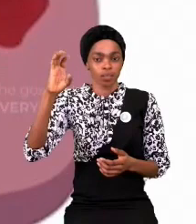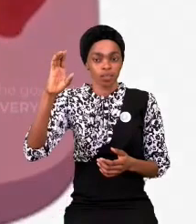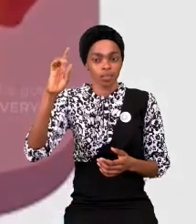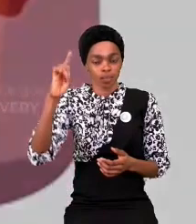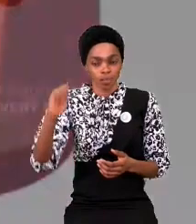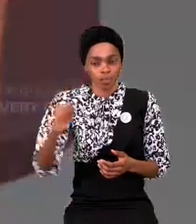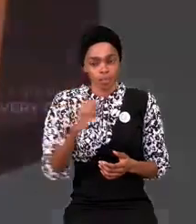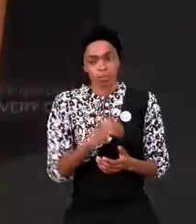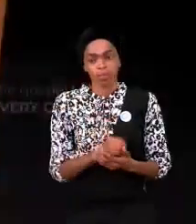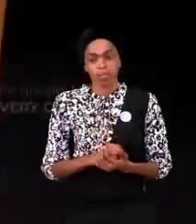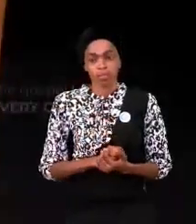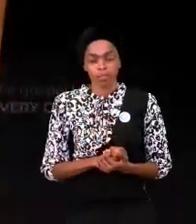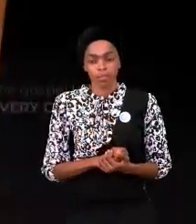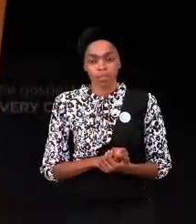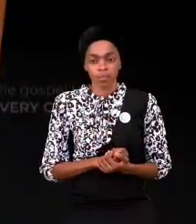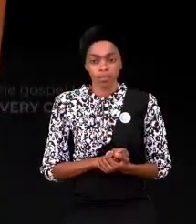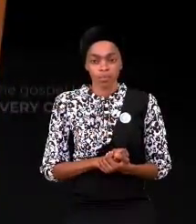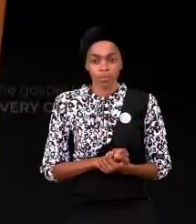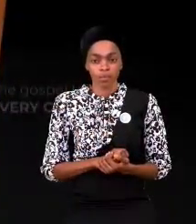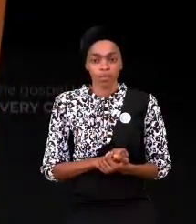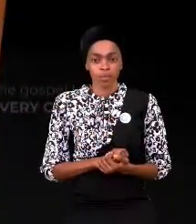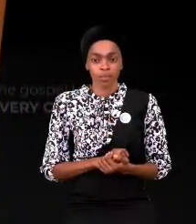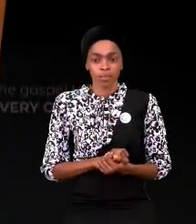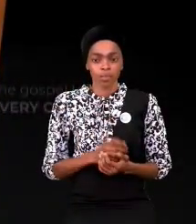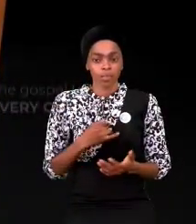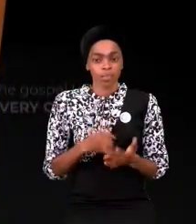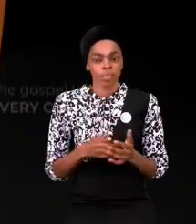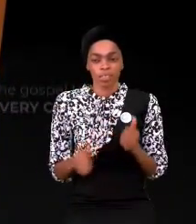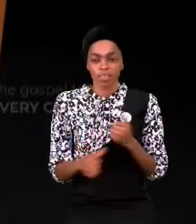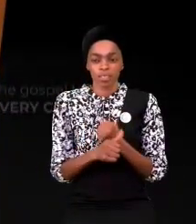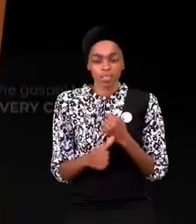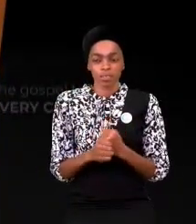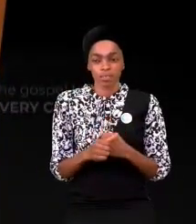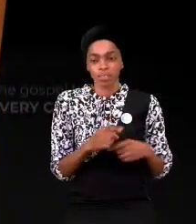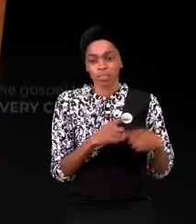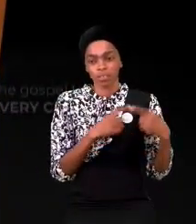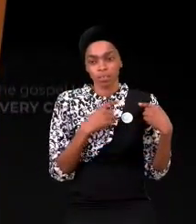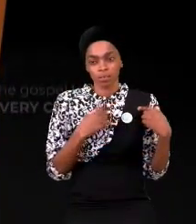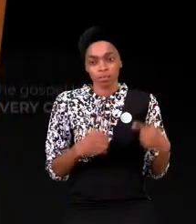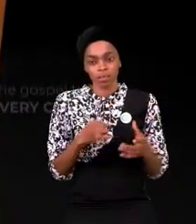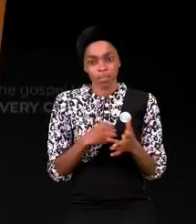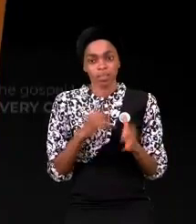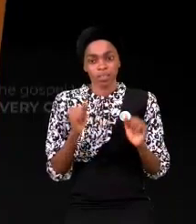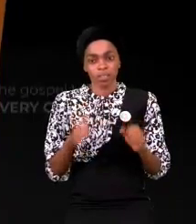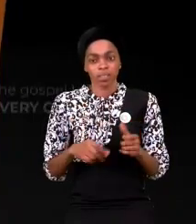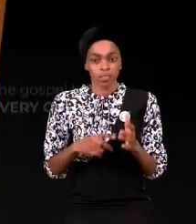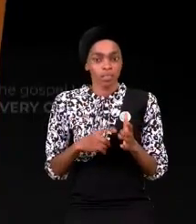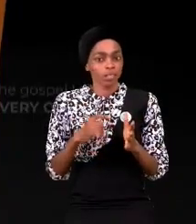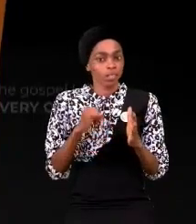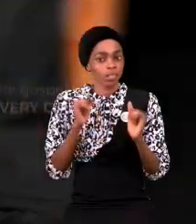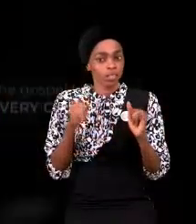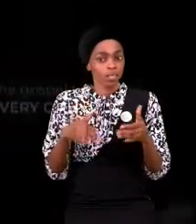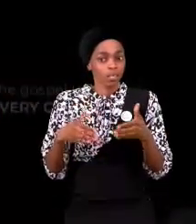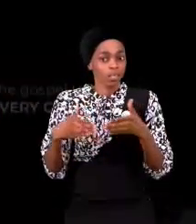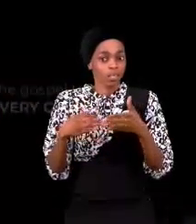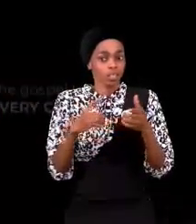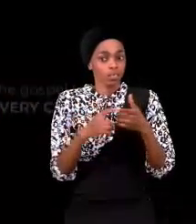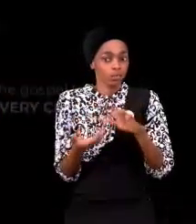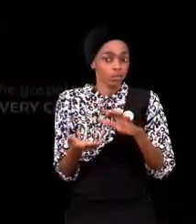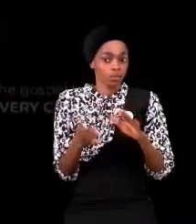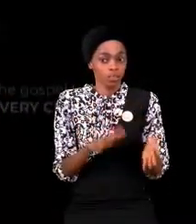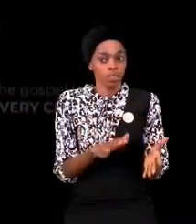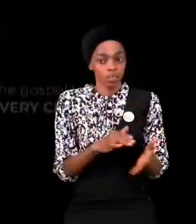manifest in adults. It could lead to death, actually, and it makes life very uncomfortable to the patient.